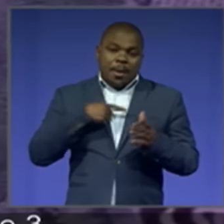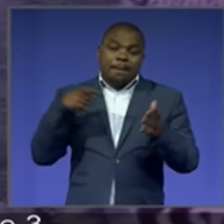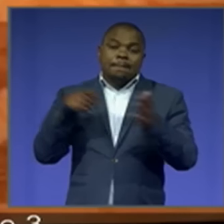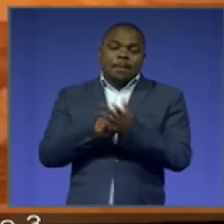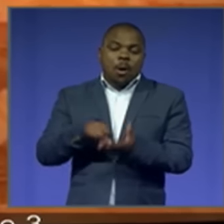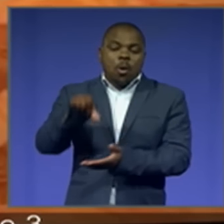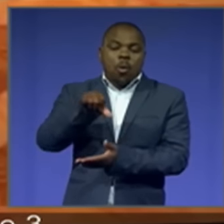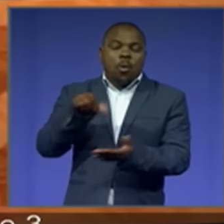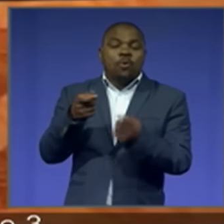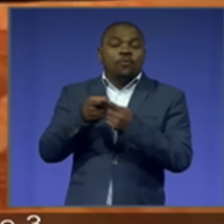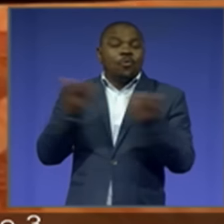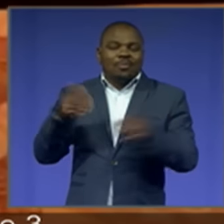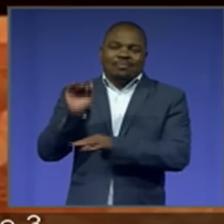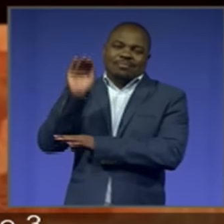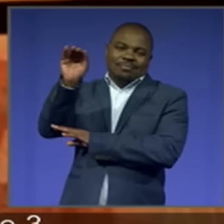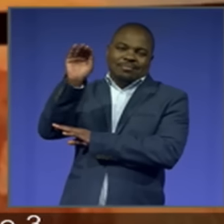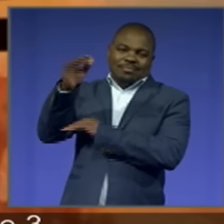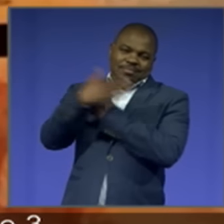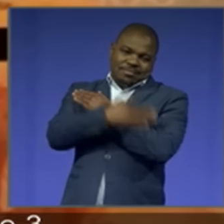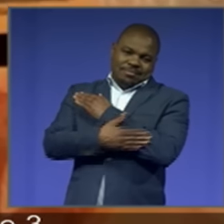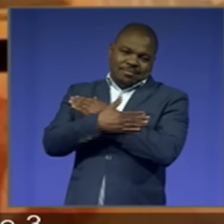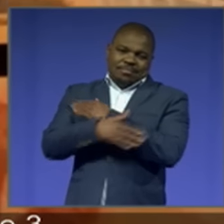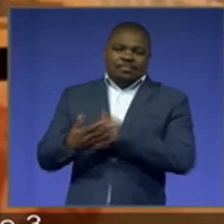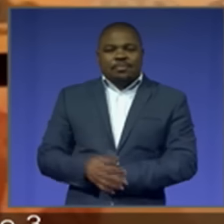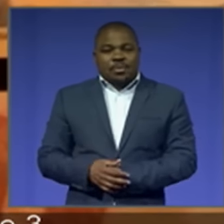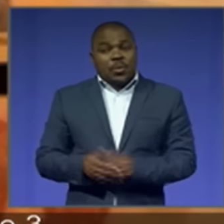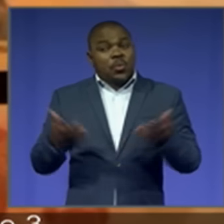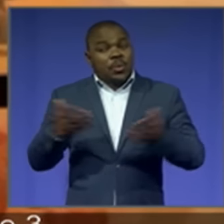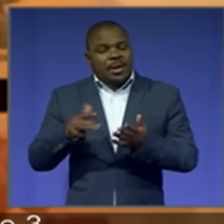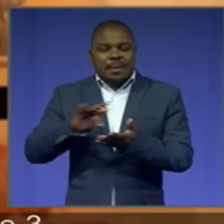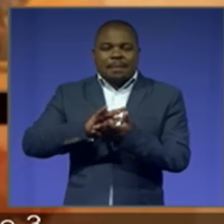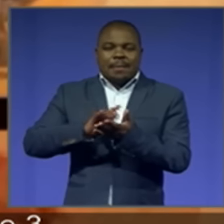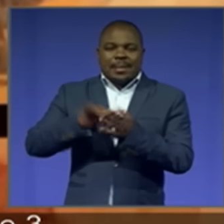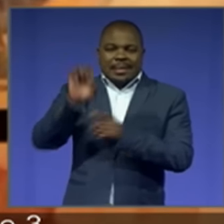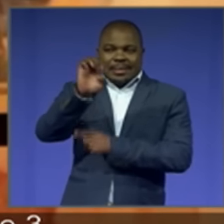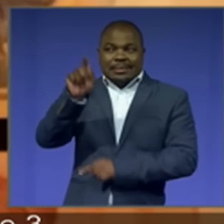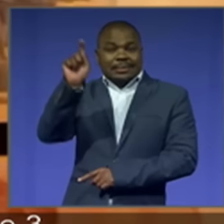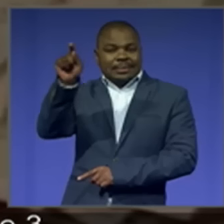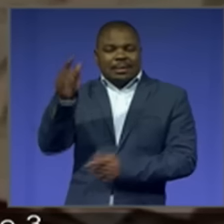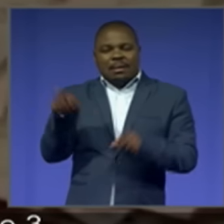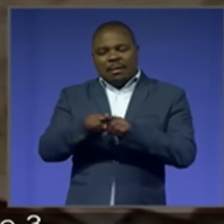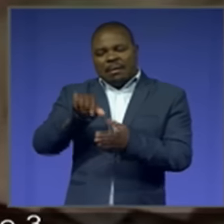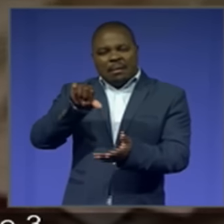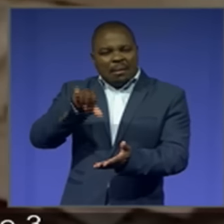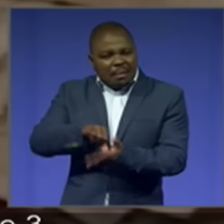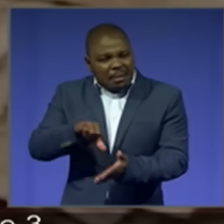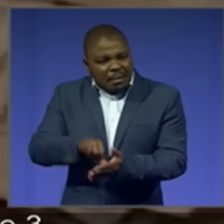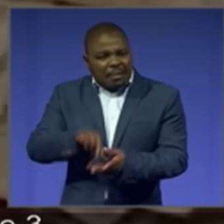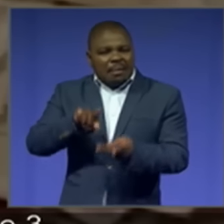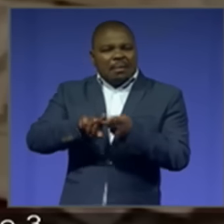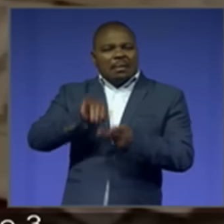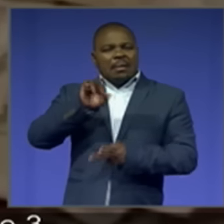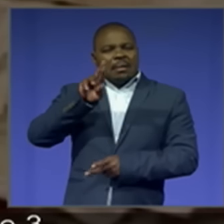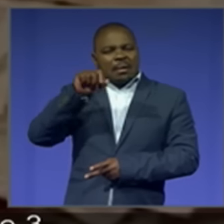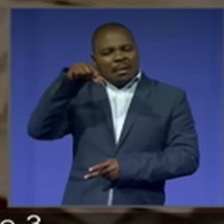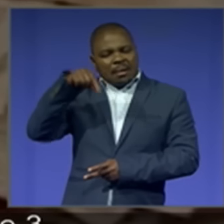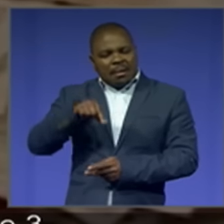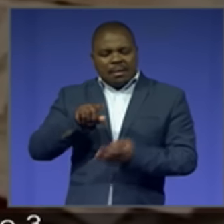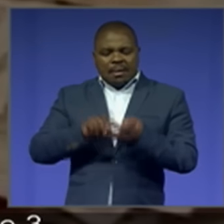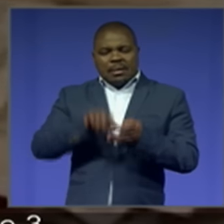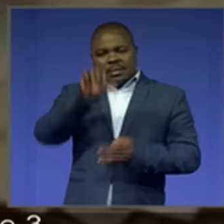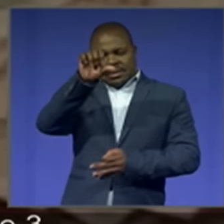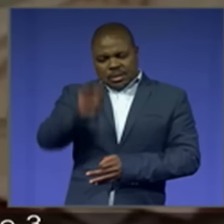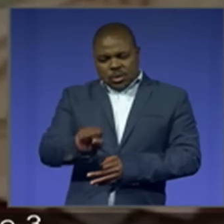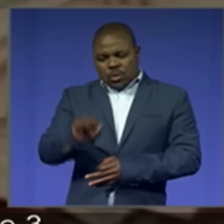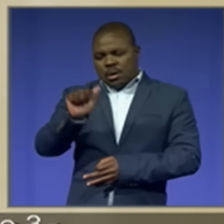oli e tala dinaheng tse ka ntle haholoholo hona ho the Middle East, bo Iran, bo Iraq, Saudi Arabia, ke